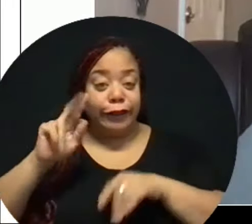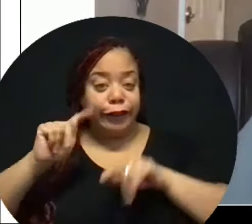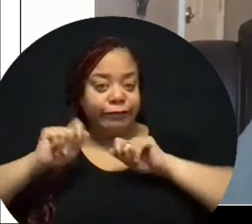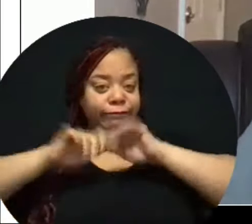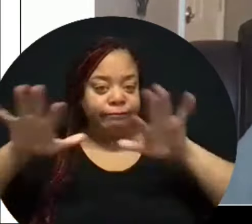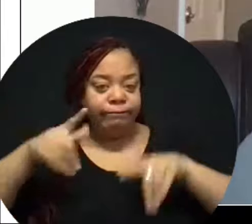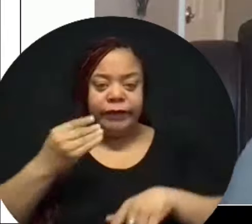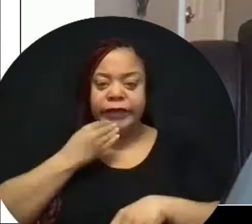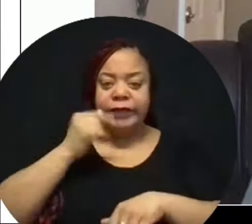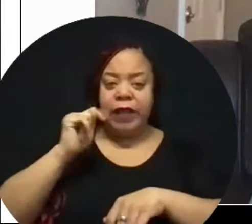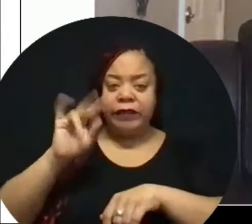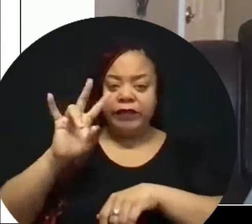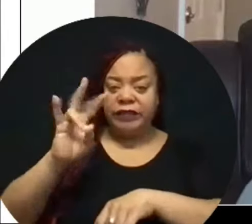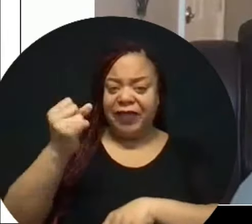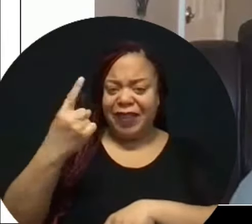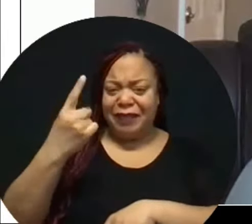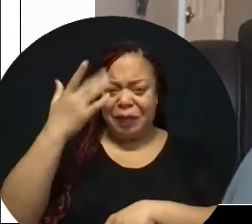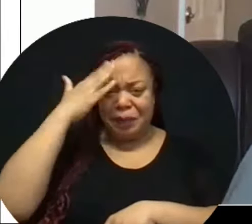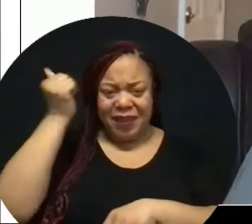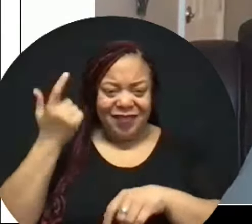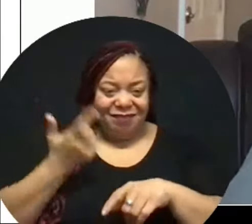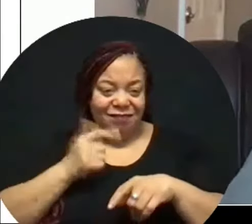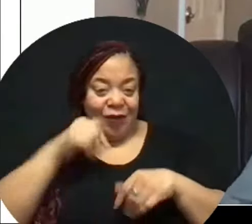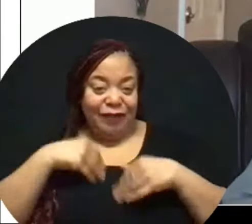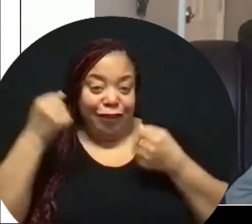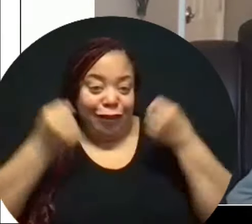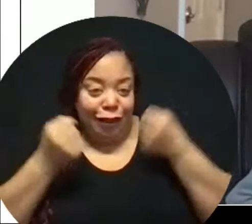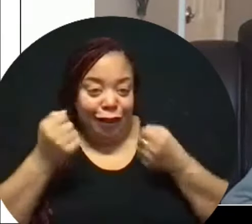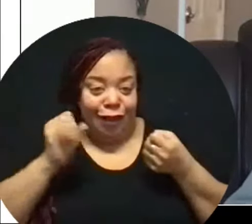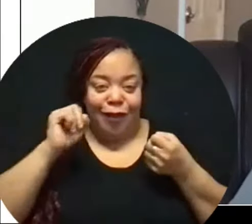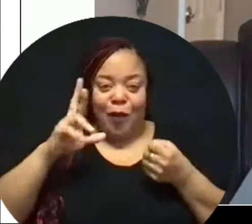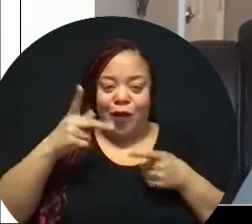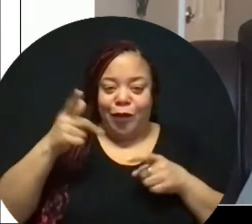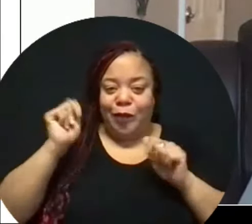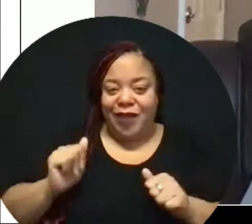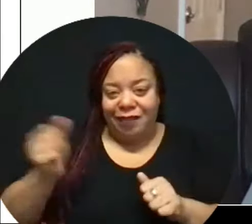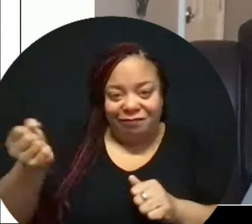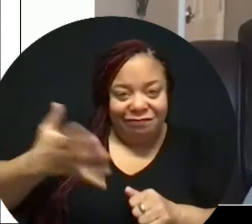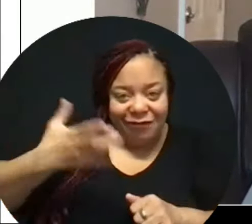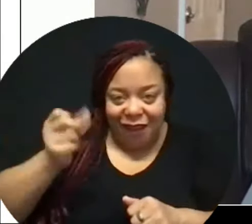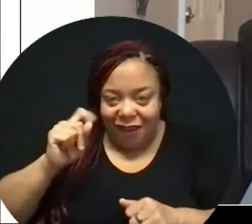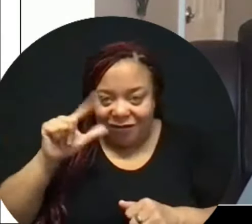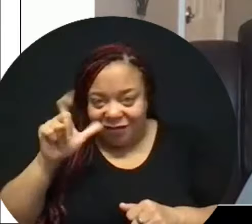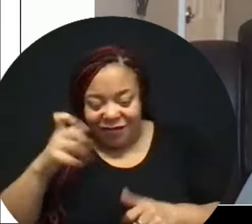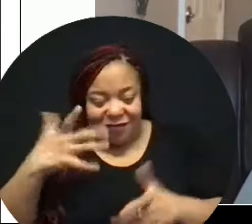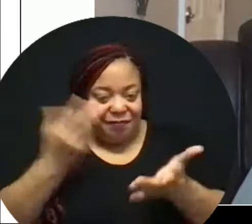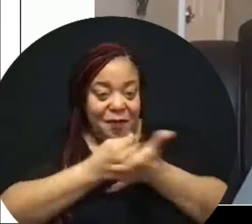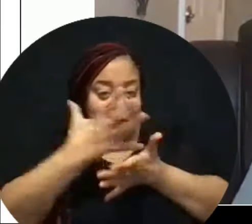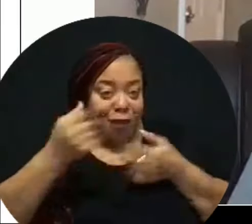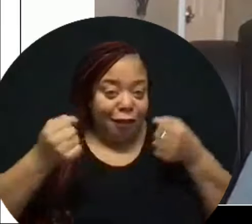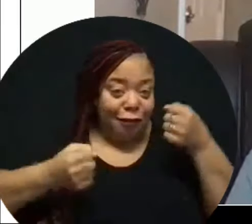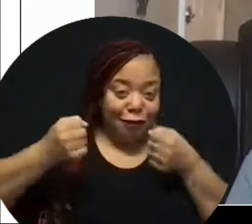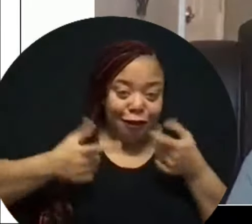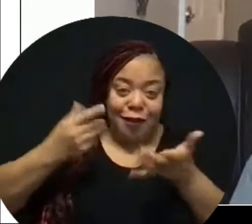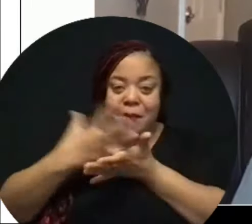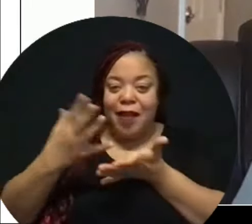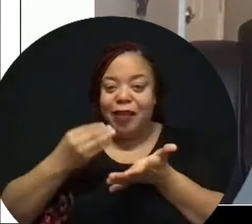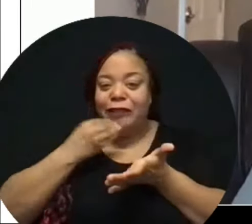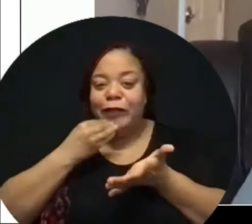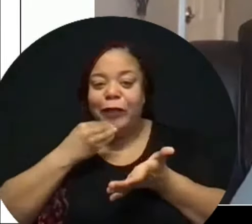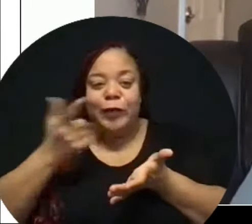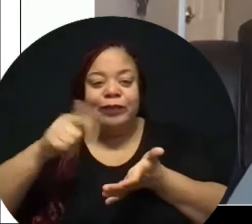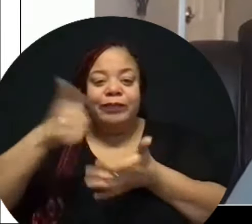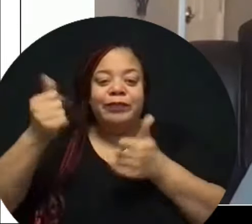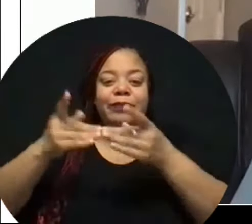like what are your choices really in the how it seems to be an intentional pushing us into those corners and not just polluting the prisons,